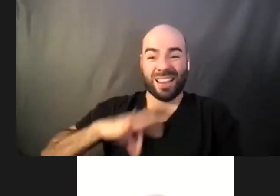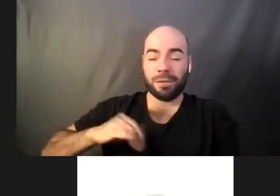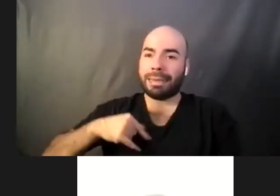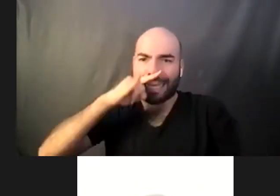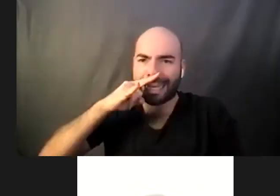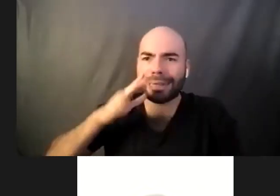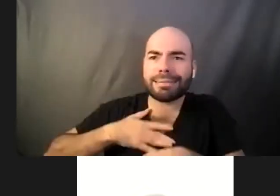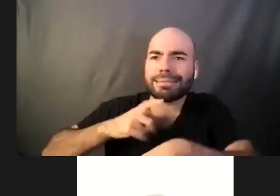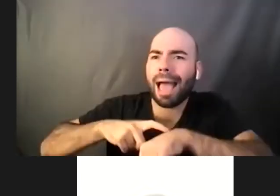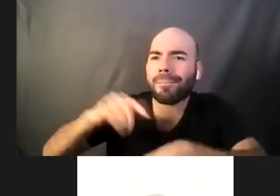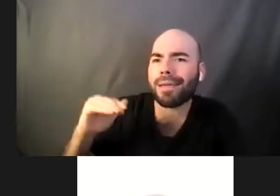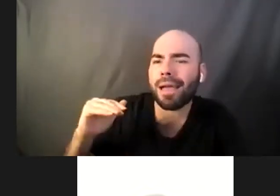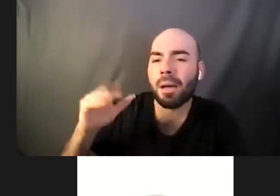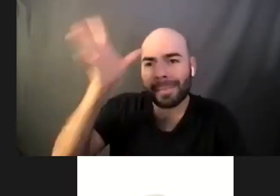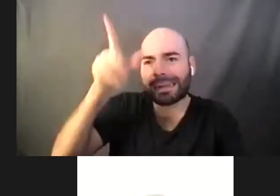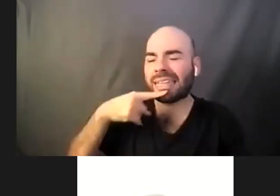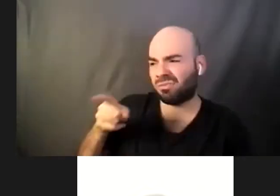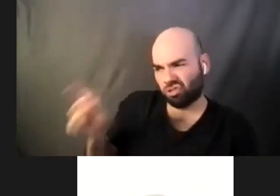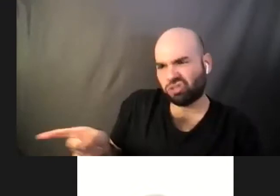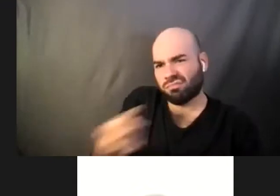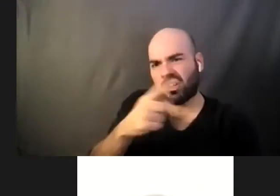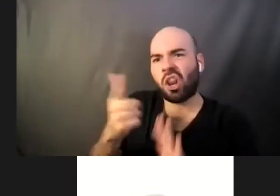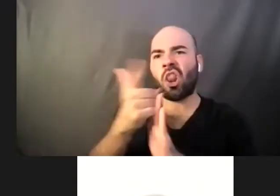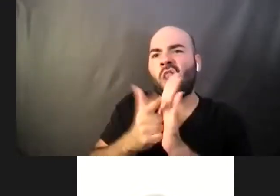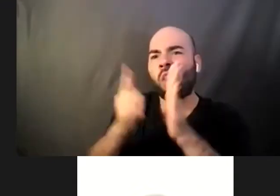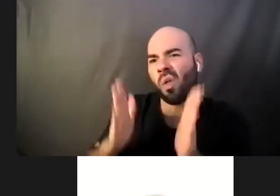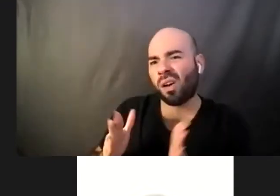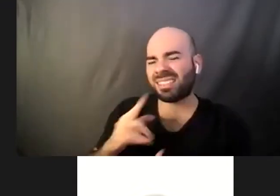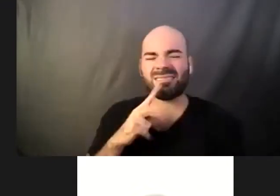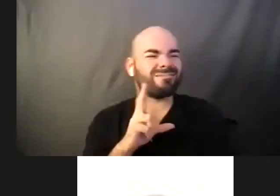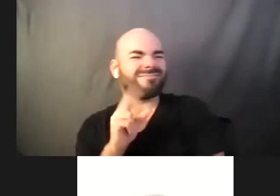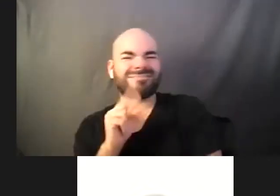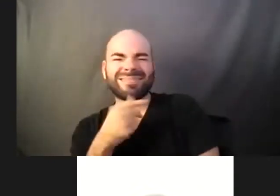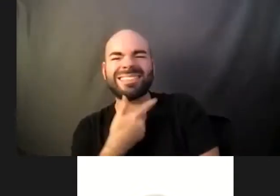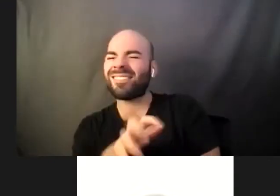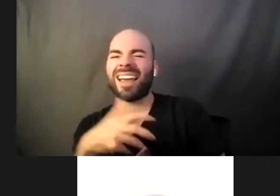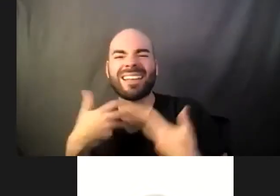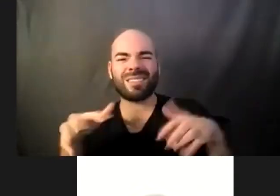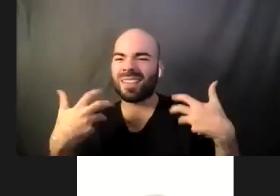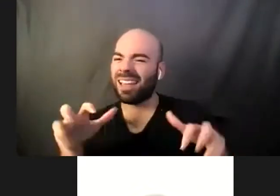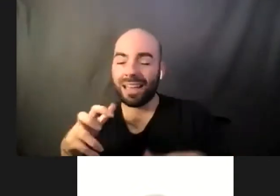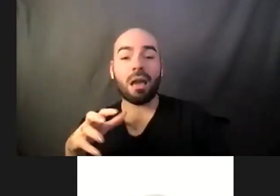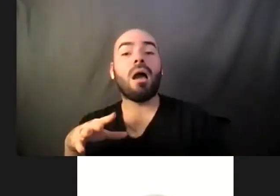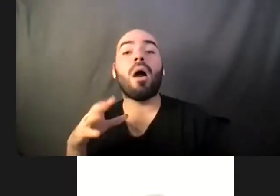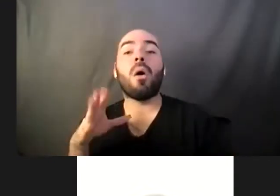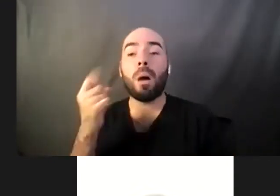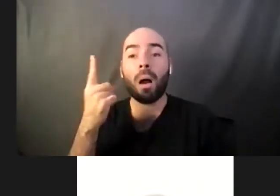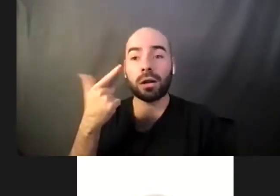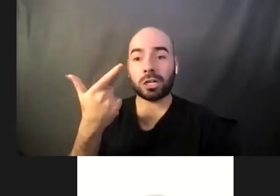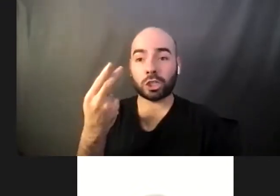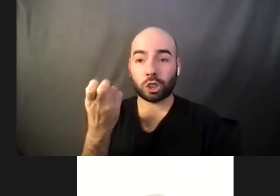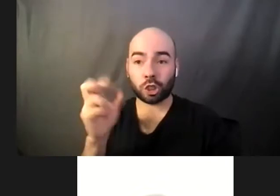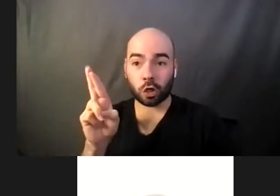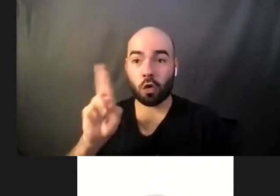was like, wow, you should be a lawyer. And I was like, no, I don't think I want to be a lawyer. But gender roles really played a very